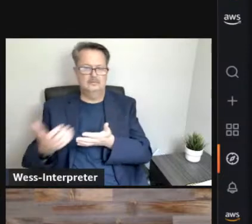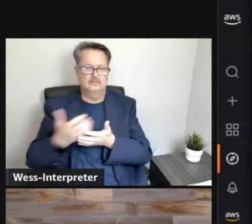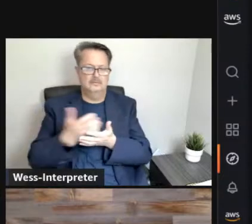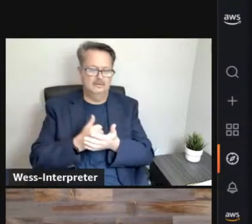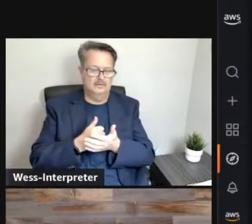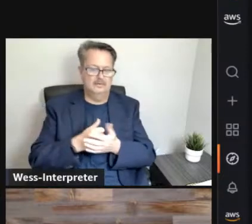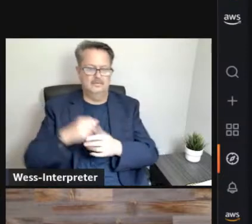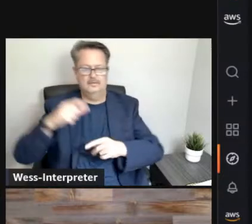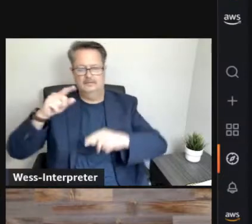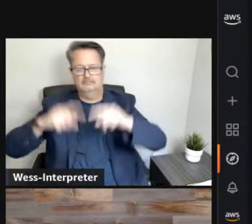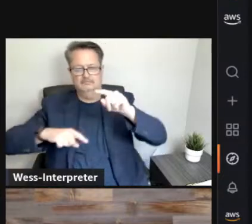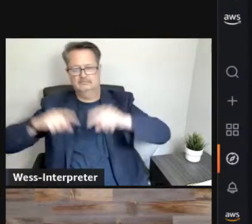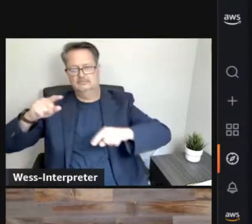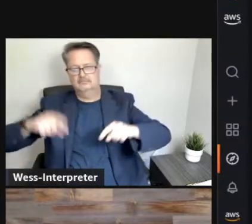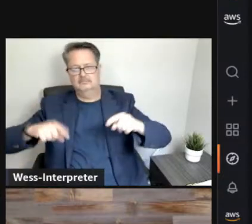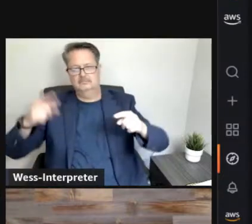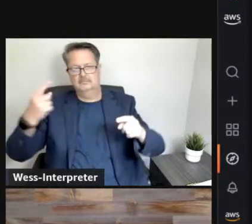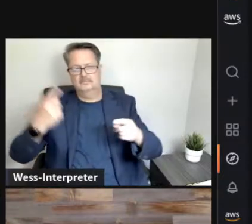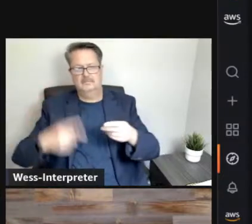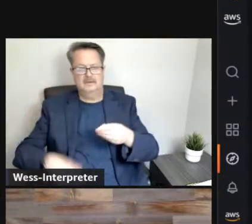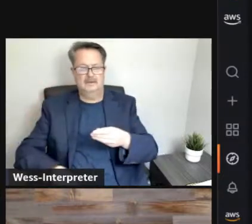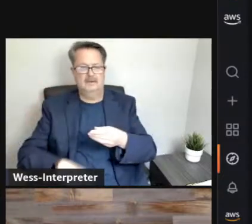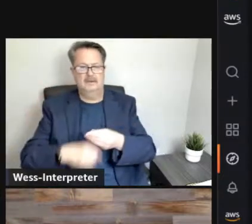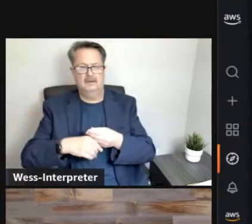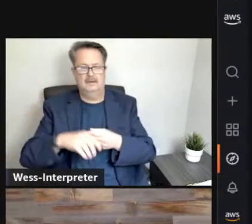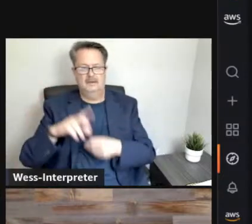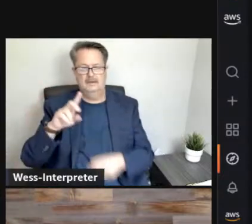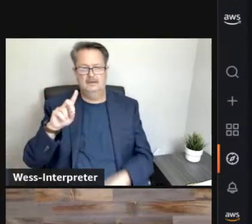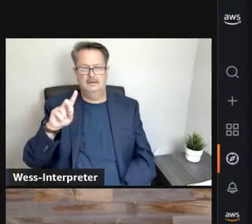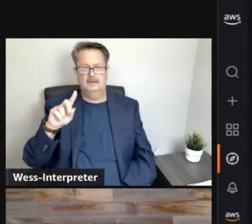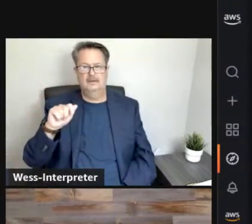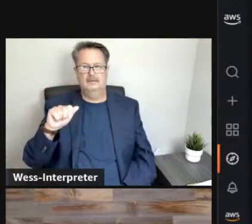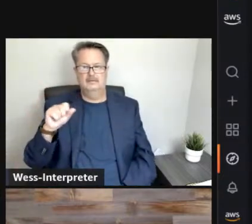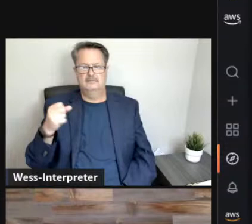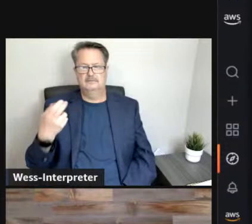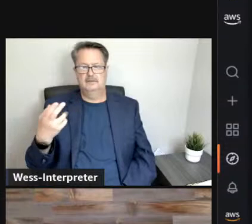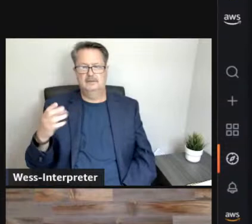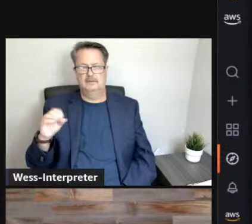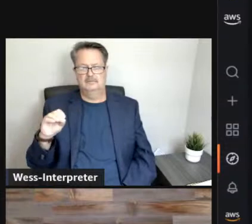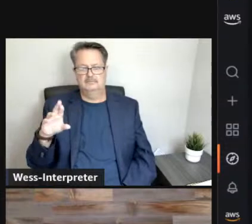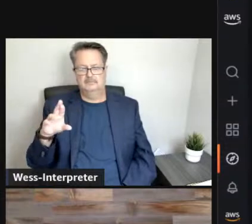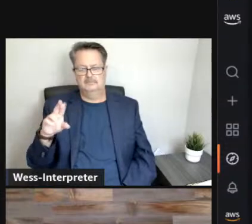this is something you can add, for example, in a dashboard, and then to monitor the